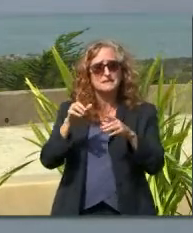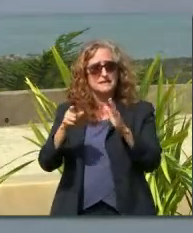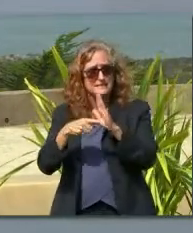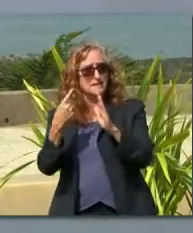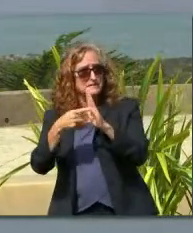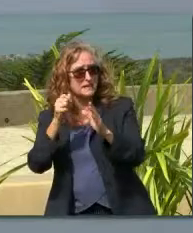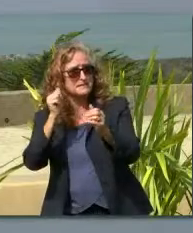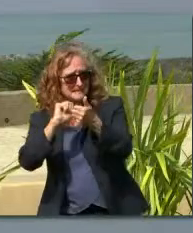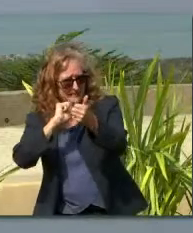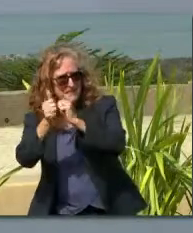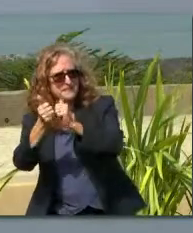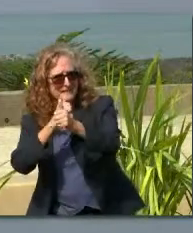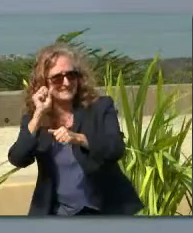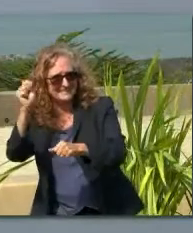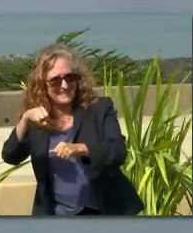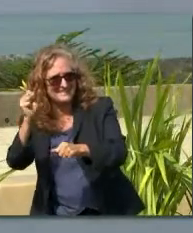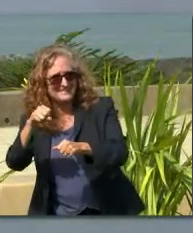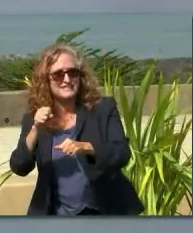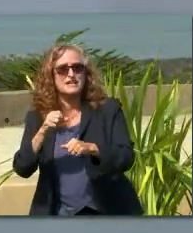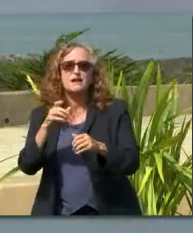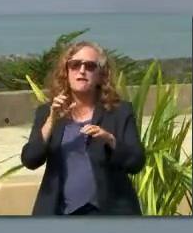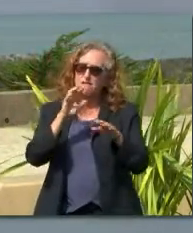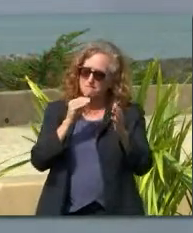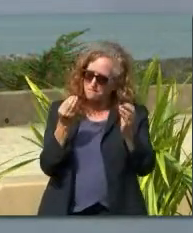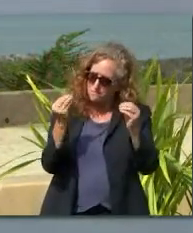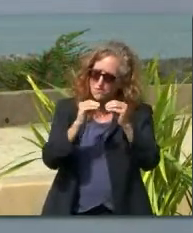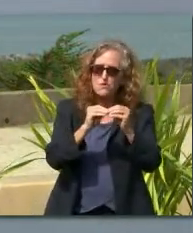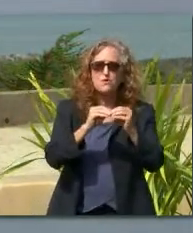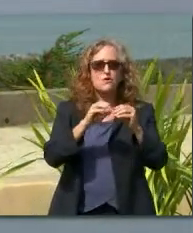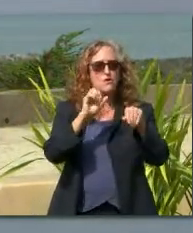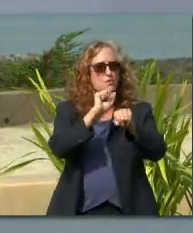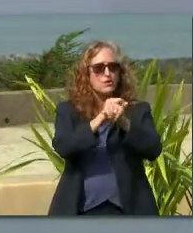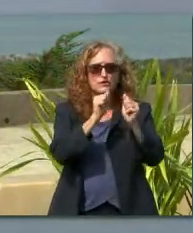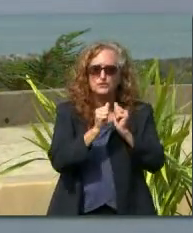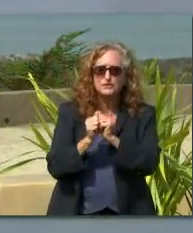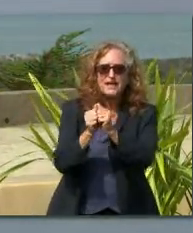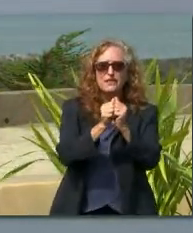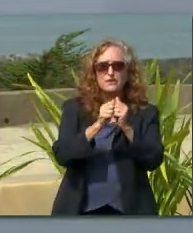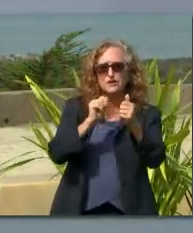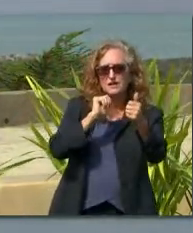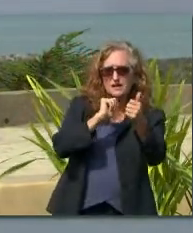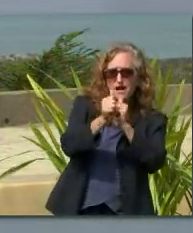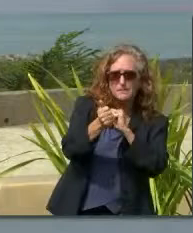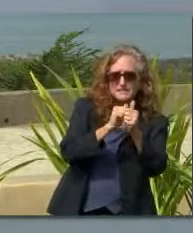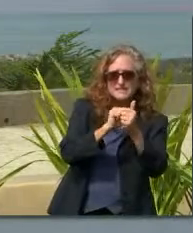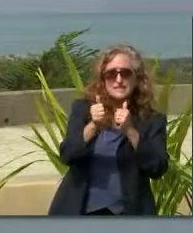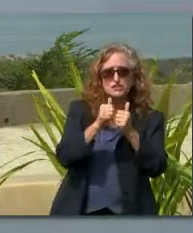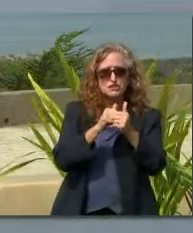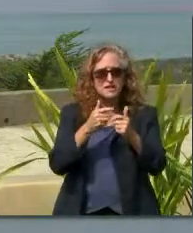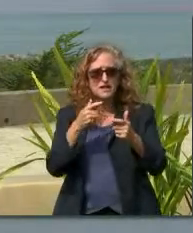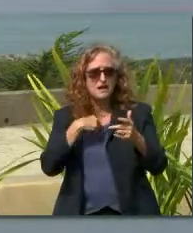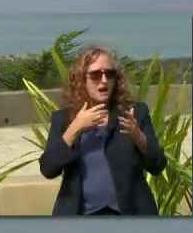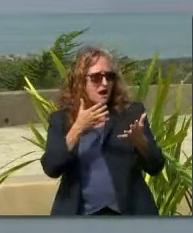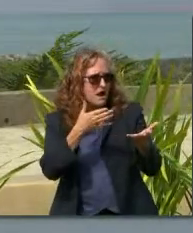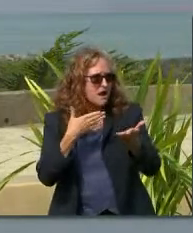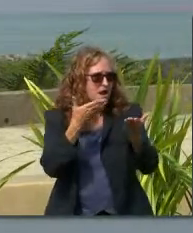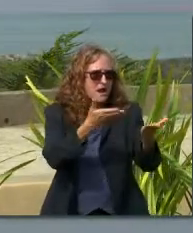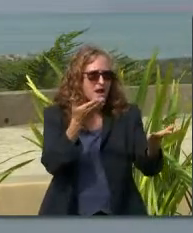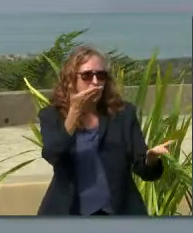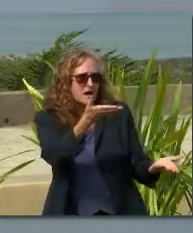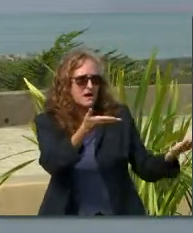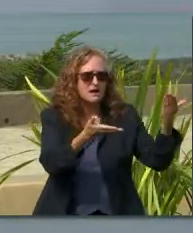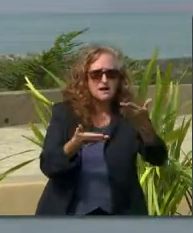from jurisdiction to jurisdiction with one another, but in an enlightened sense. That competition has brought us to where we are today with